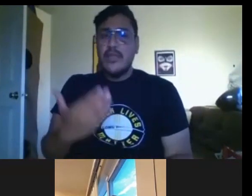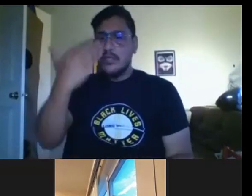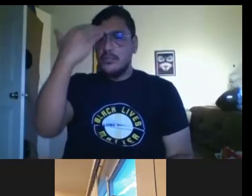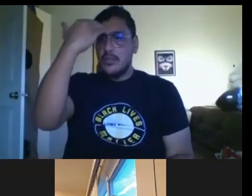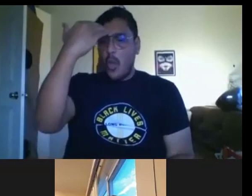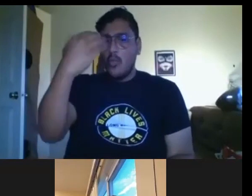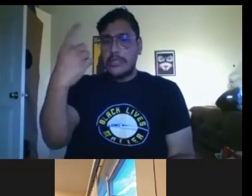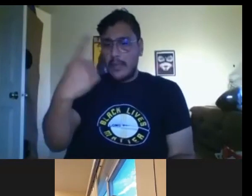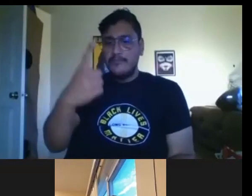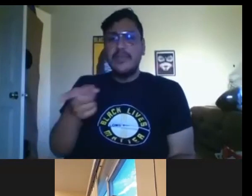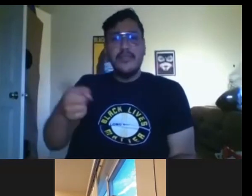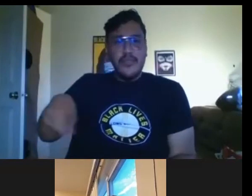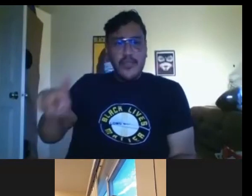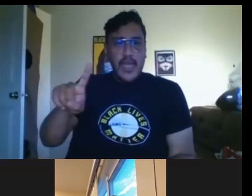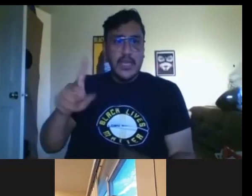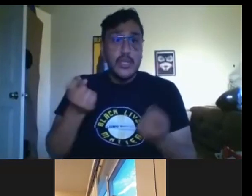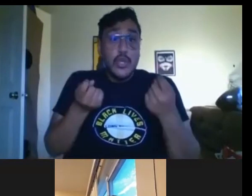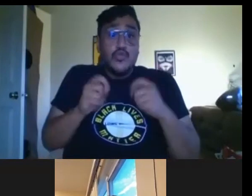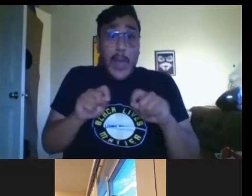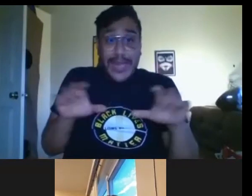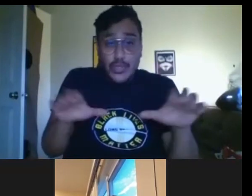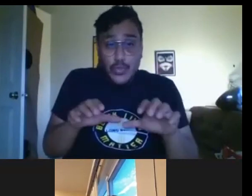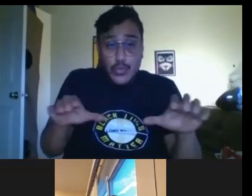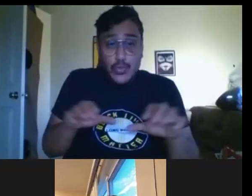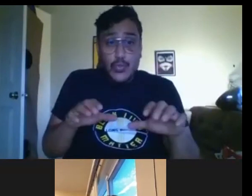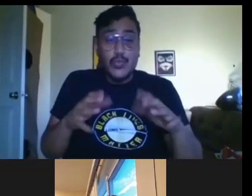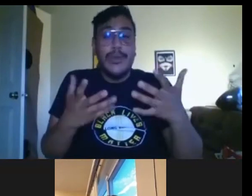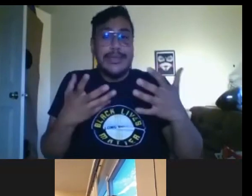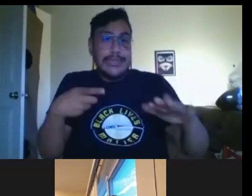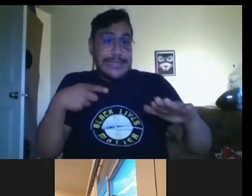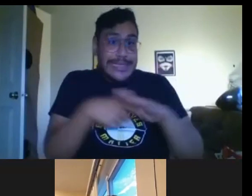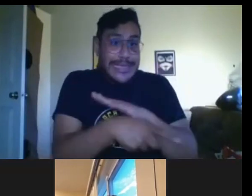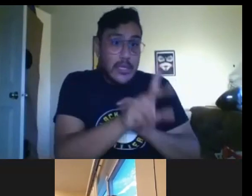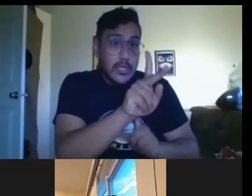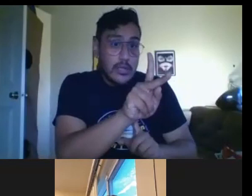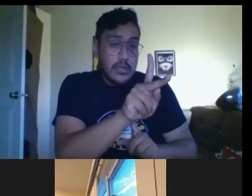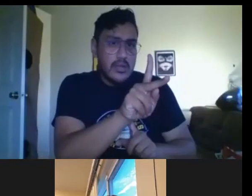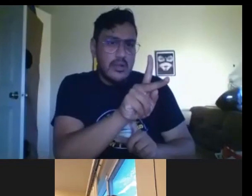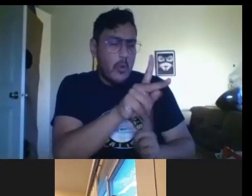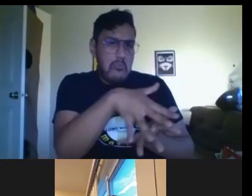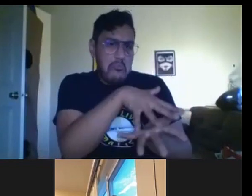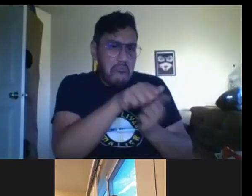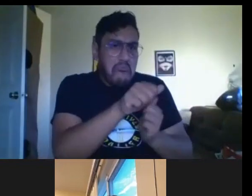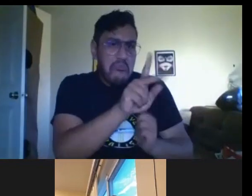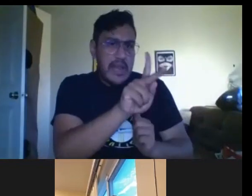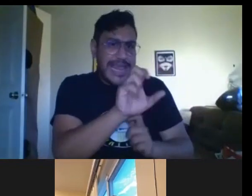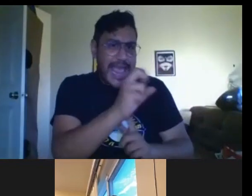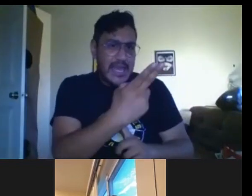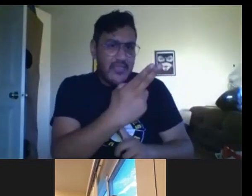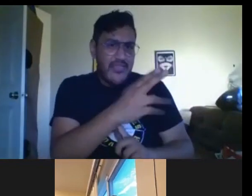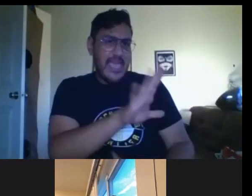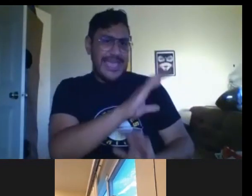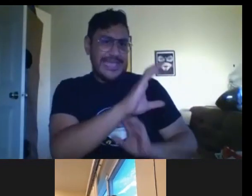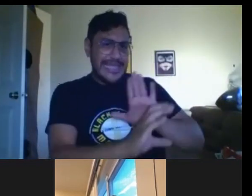that they've tried to do is assassinate Kenneth's character after they stole his body, after